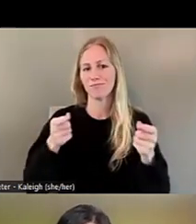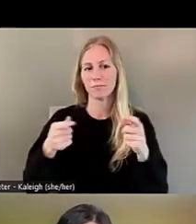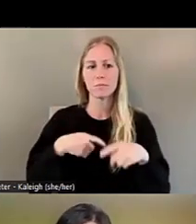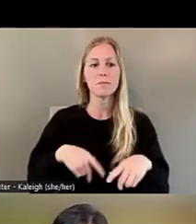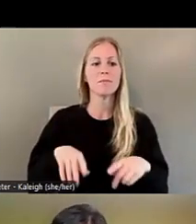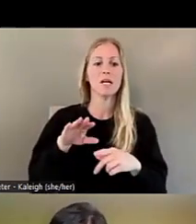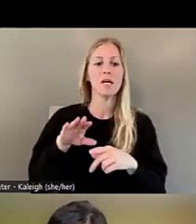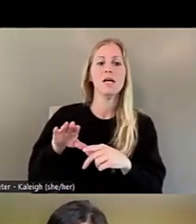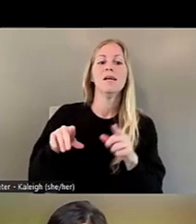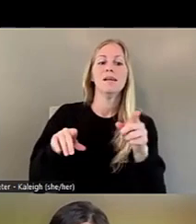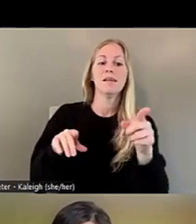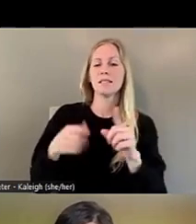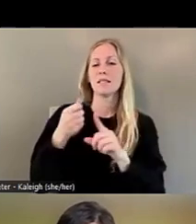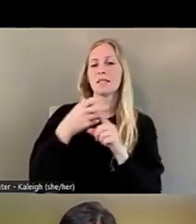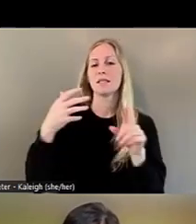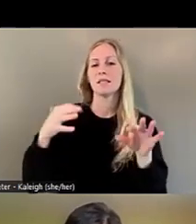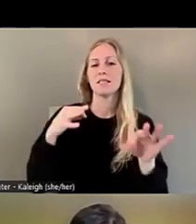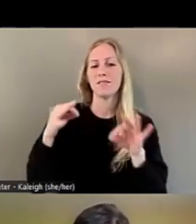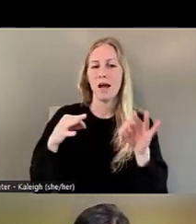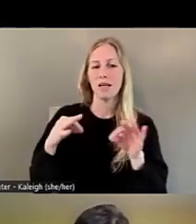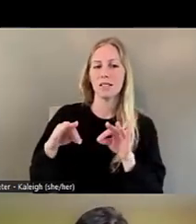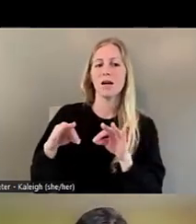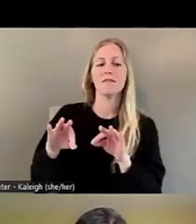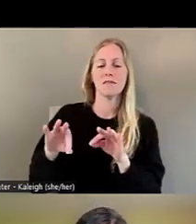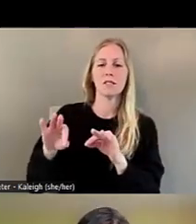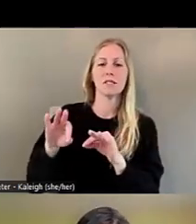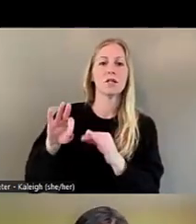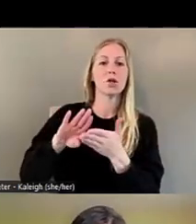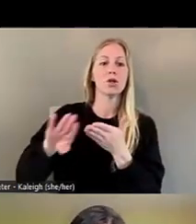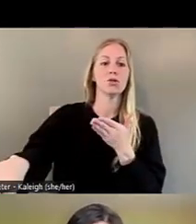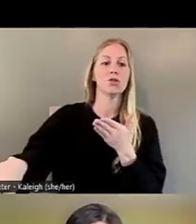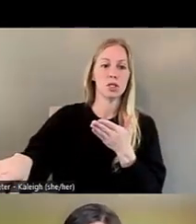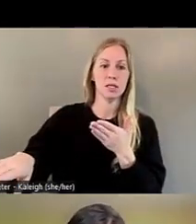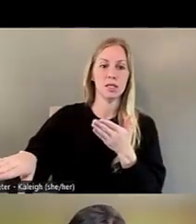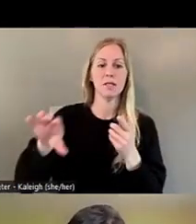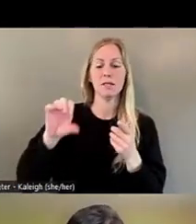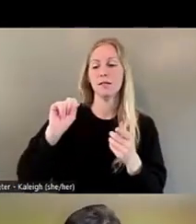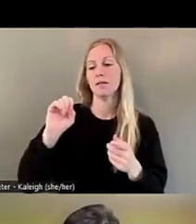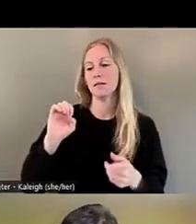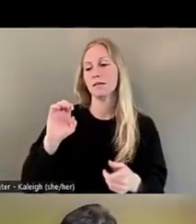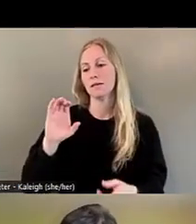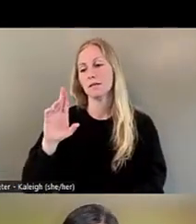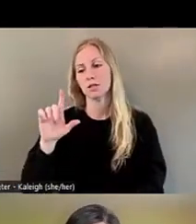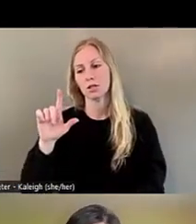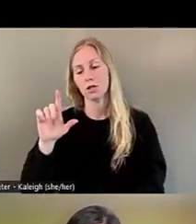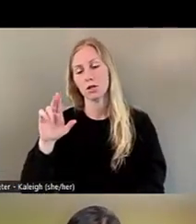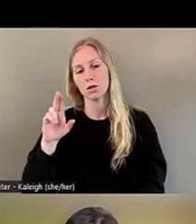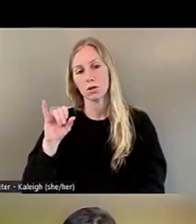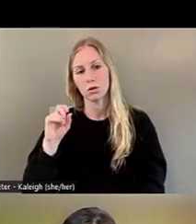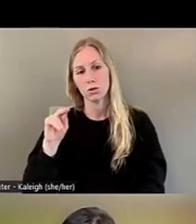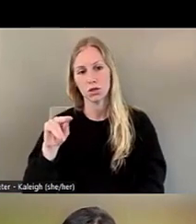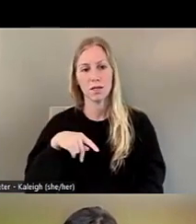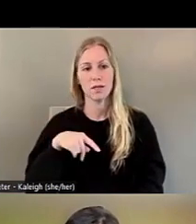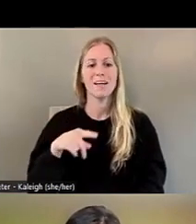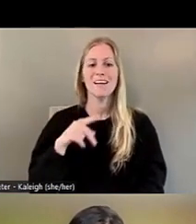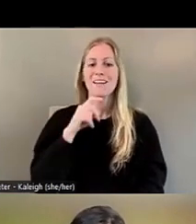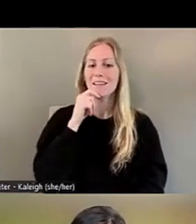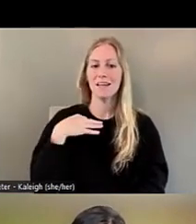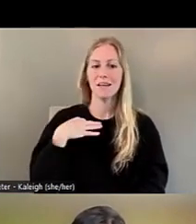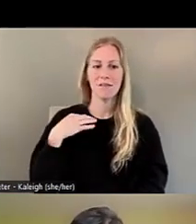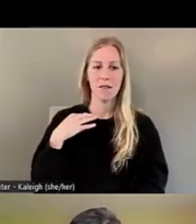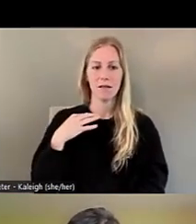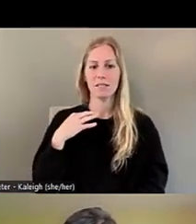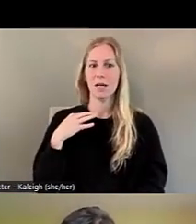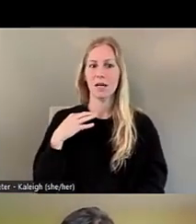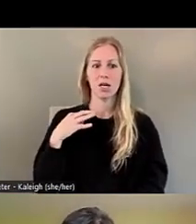is defined currently under those regulations as the involuntary confinement of a student alone in a room